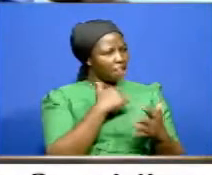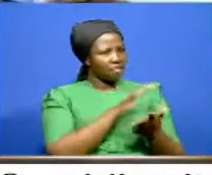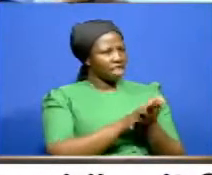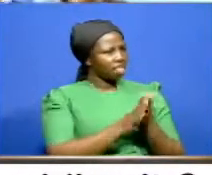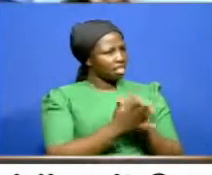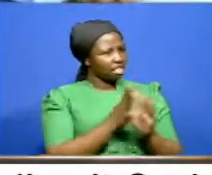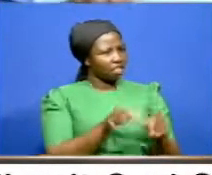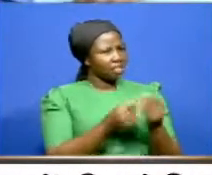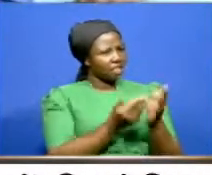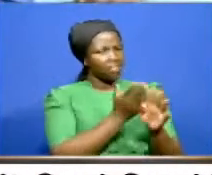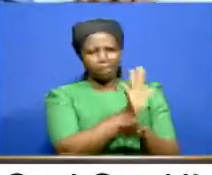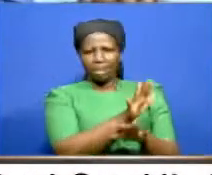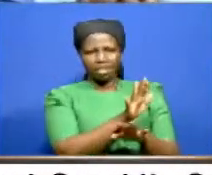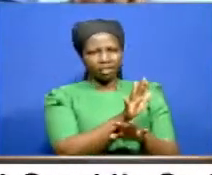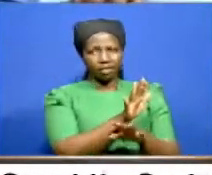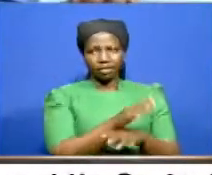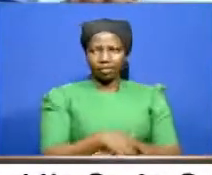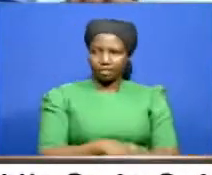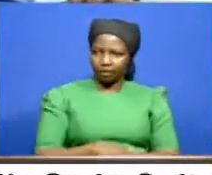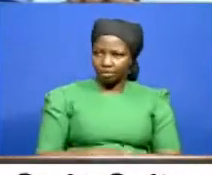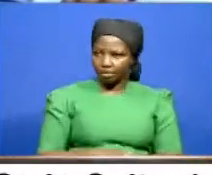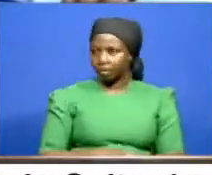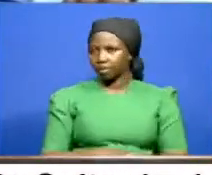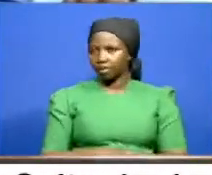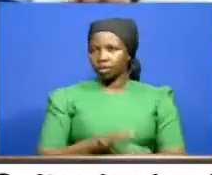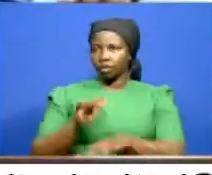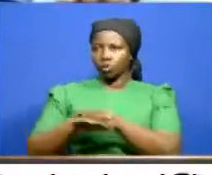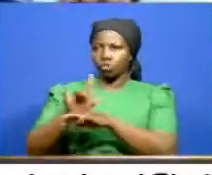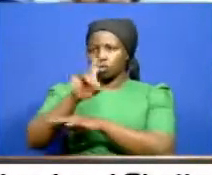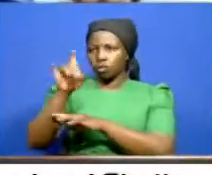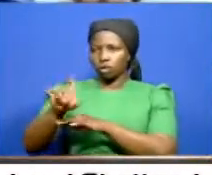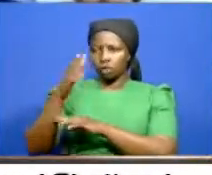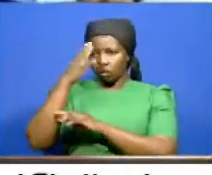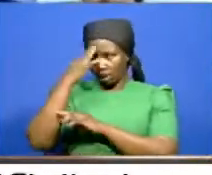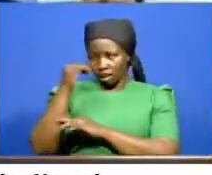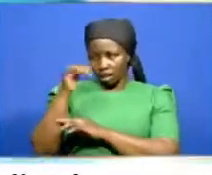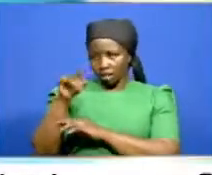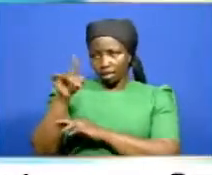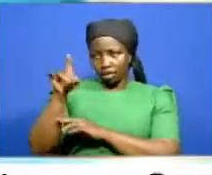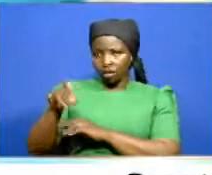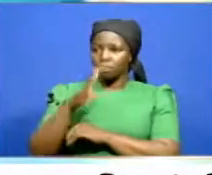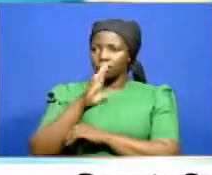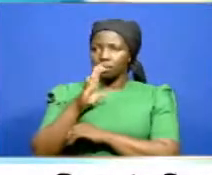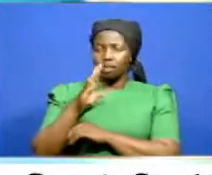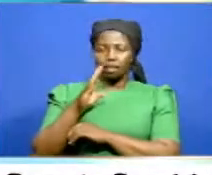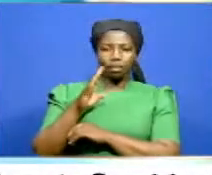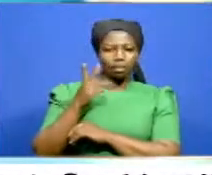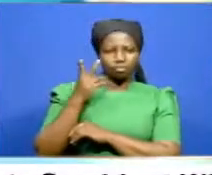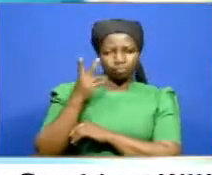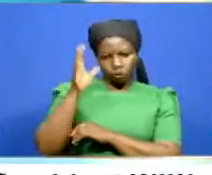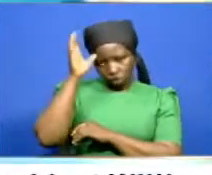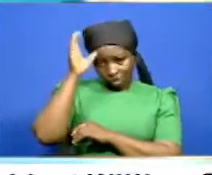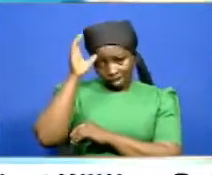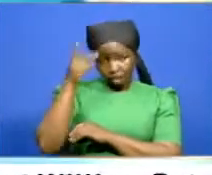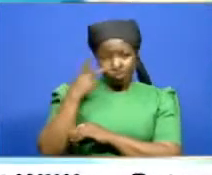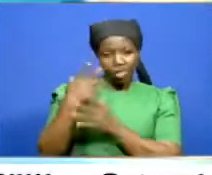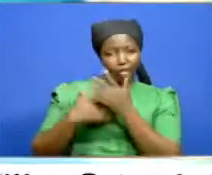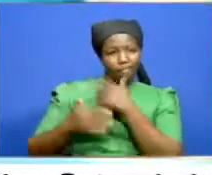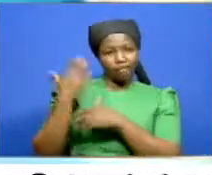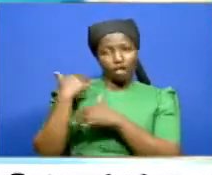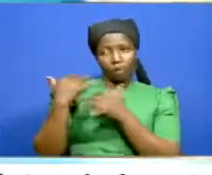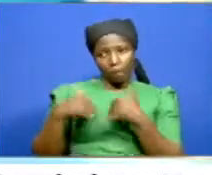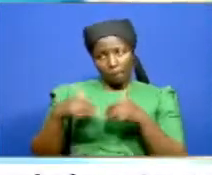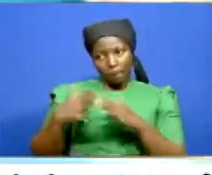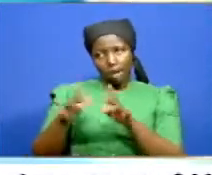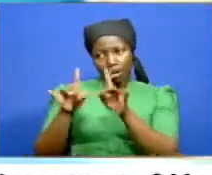give? So it's, yeah, good question. Actually, that's true, because it does. Looking at a lot of former players, again, you must look at the current situation that most of them are